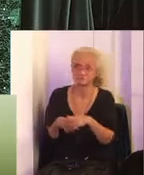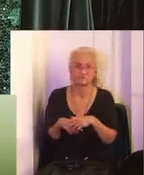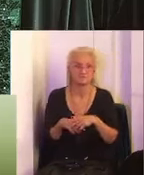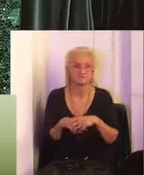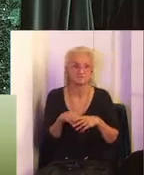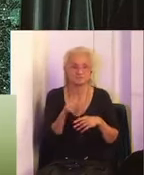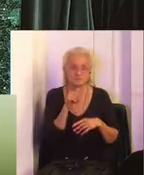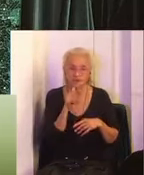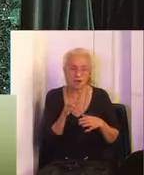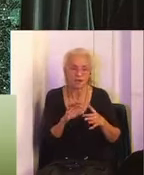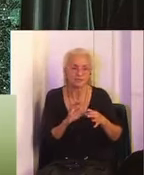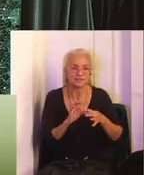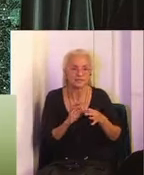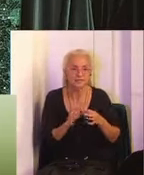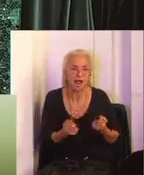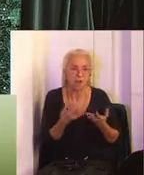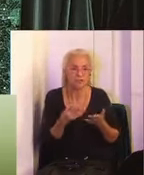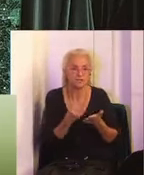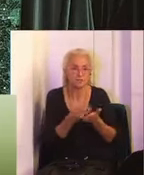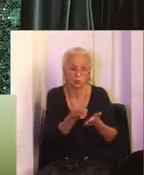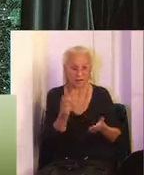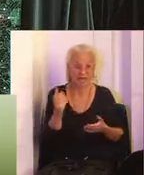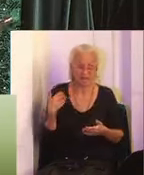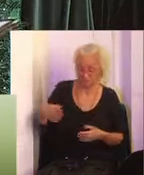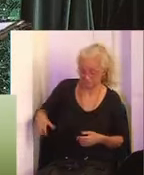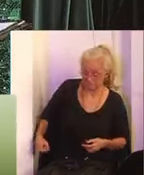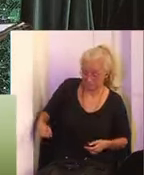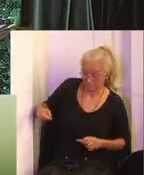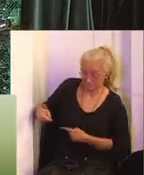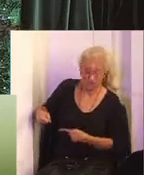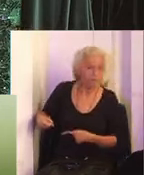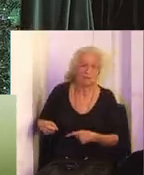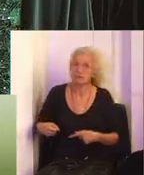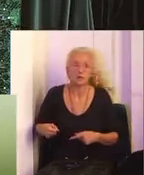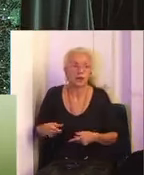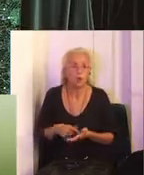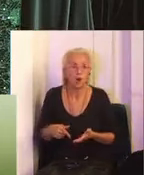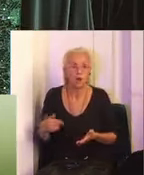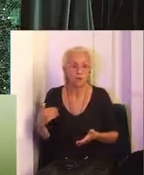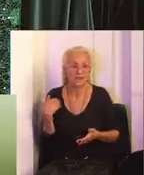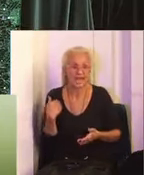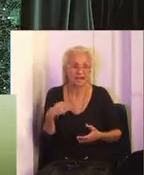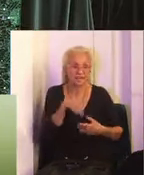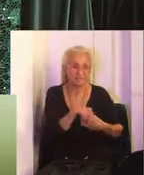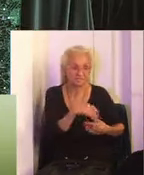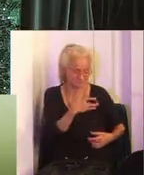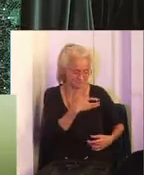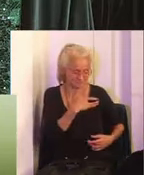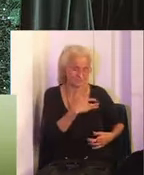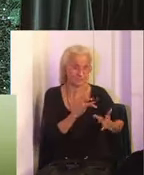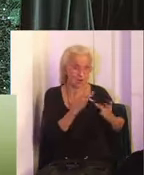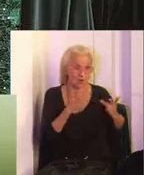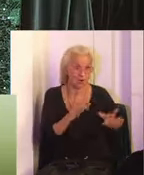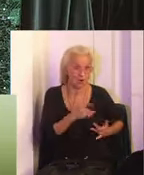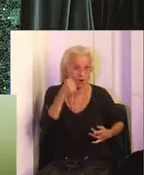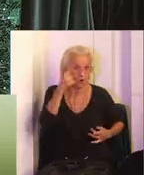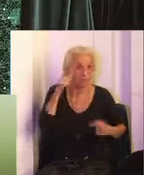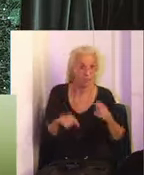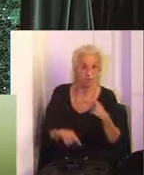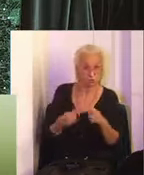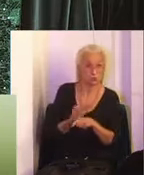It's not so much how much money we have, it's what we have in our heart for the purpose of that